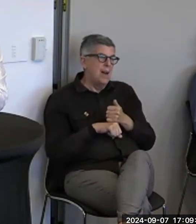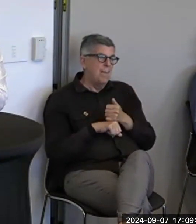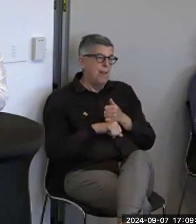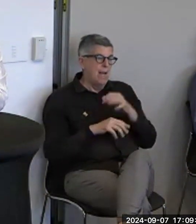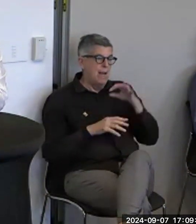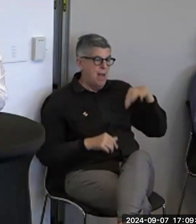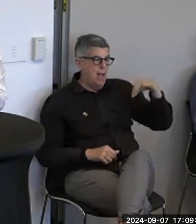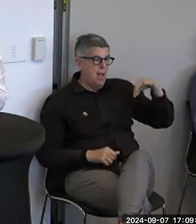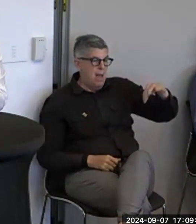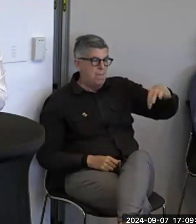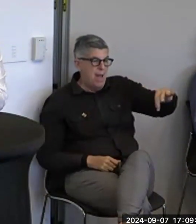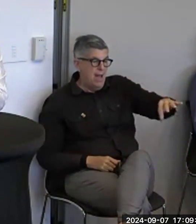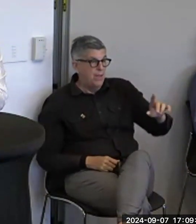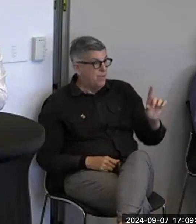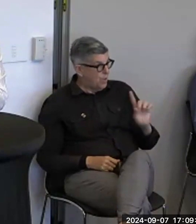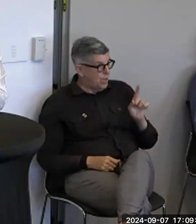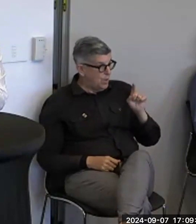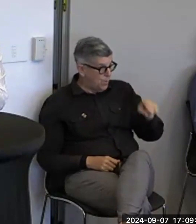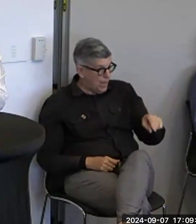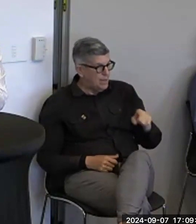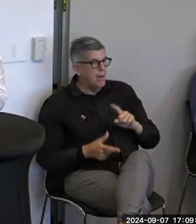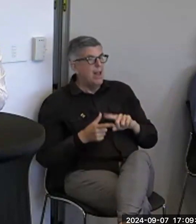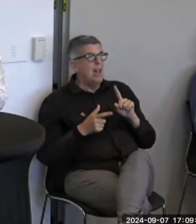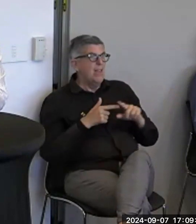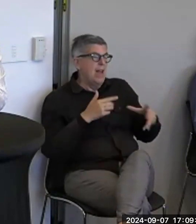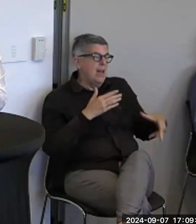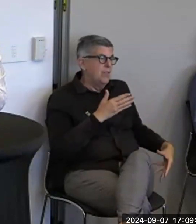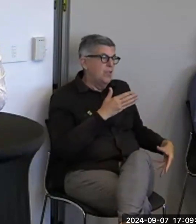had been. Okay. And superimpose that on